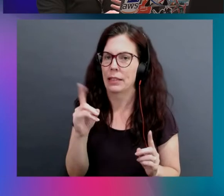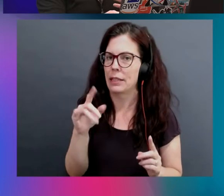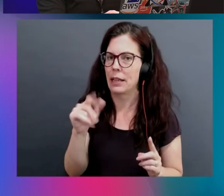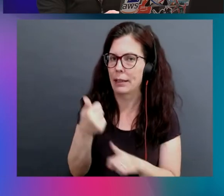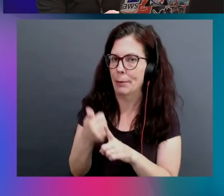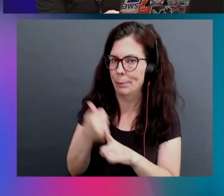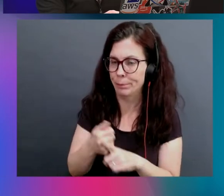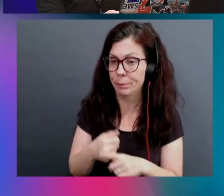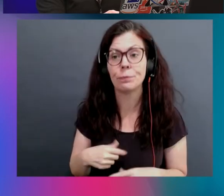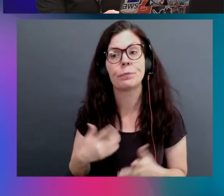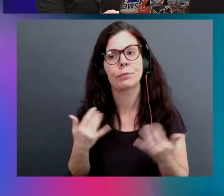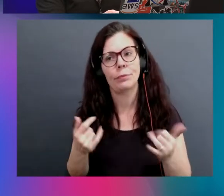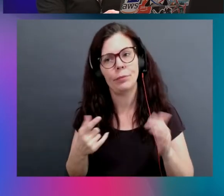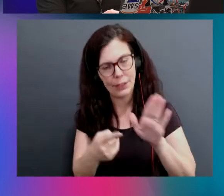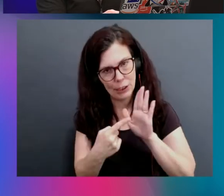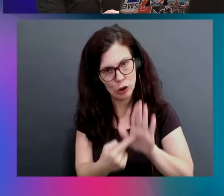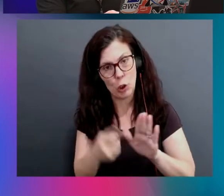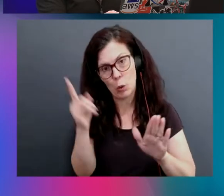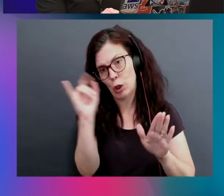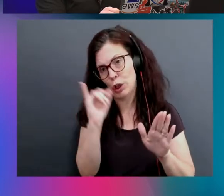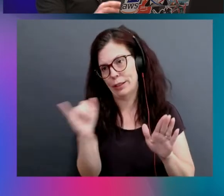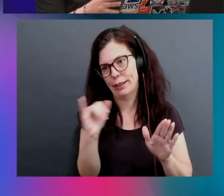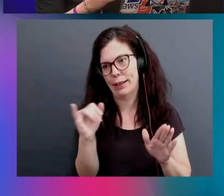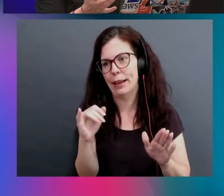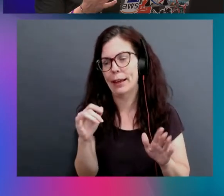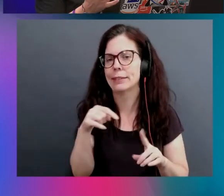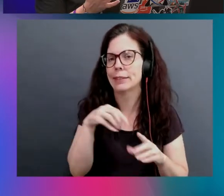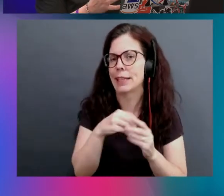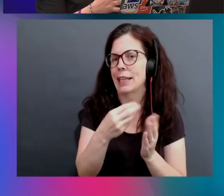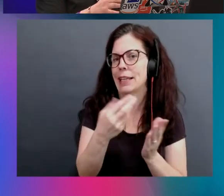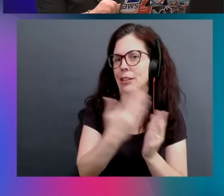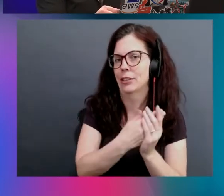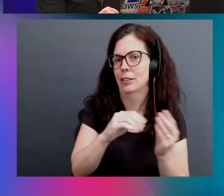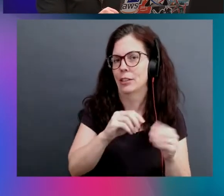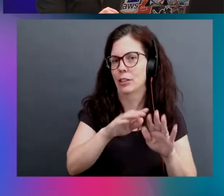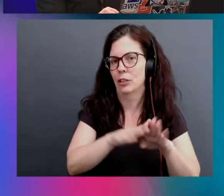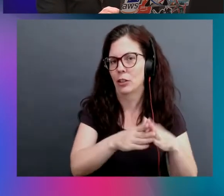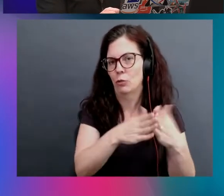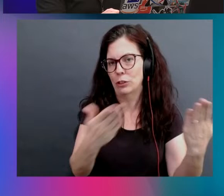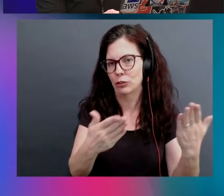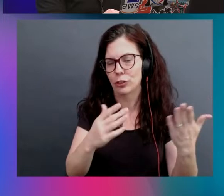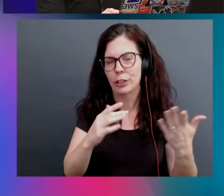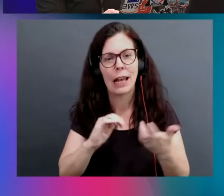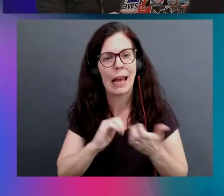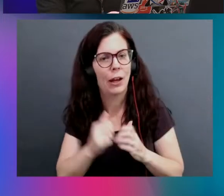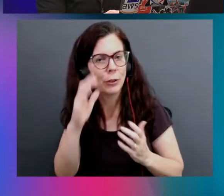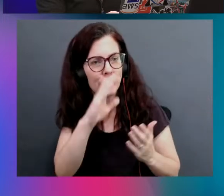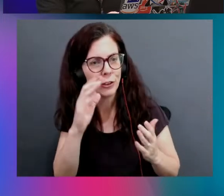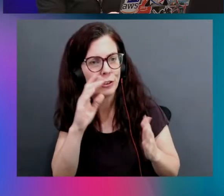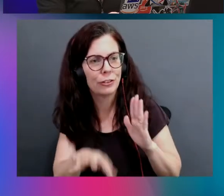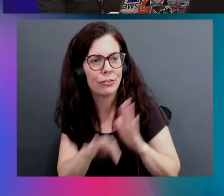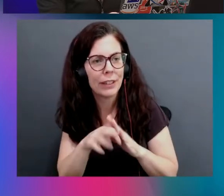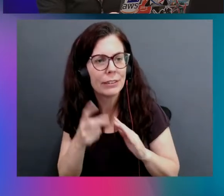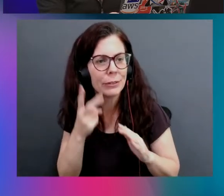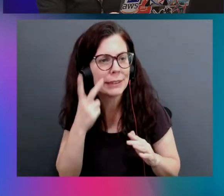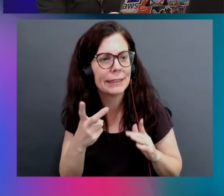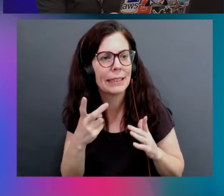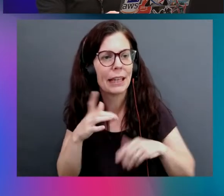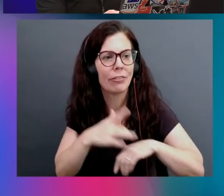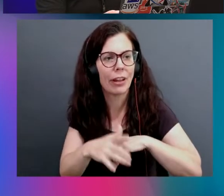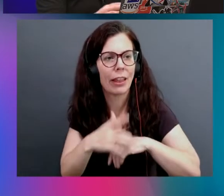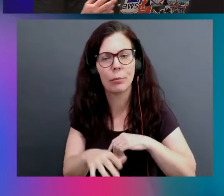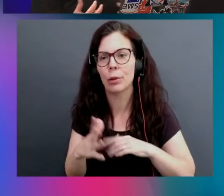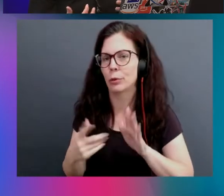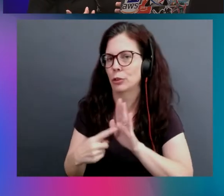shown you what the data looks like in the registry and how you can browse and see what data is available, I want to show you how to use